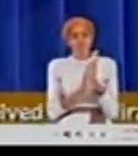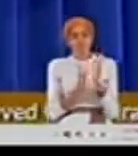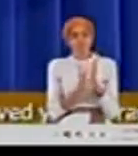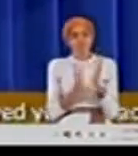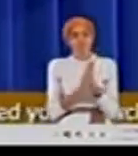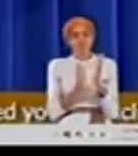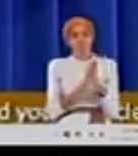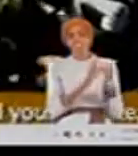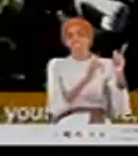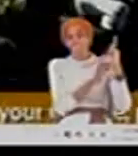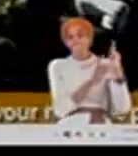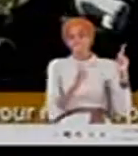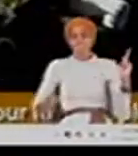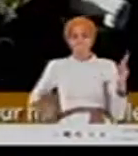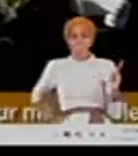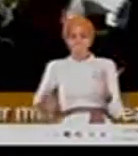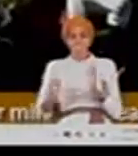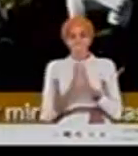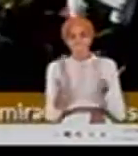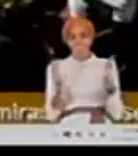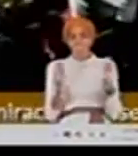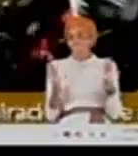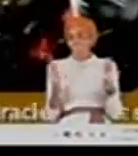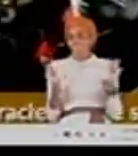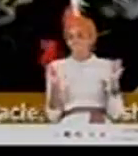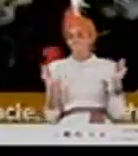Praise the Lord!